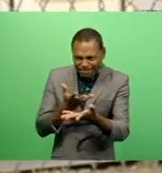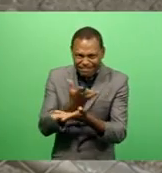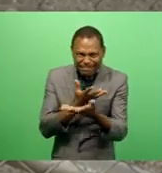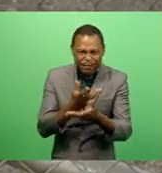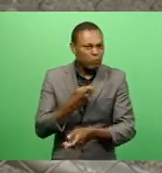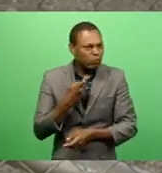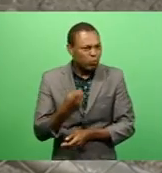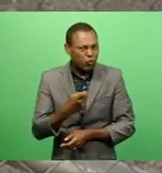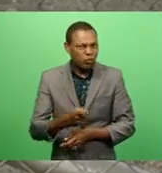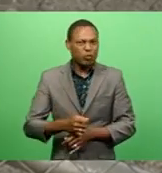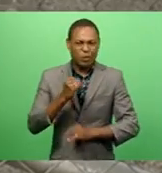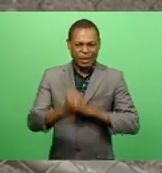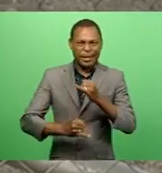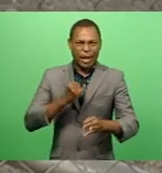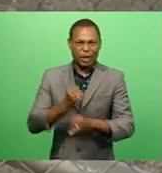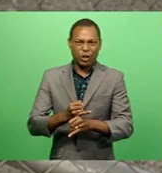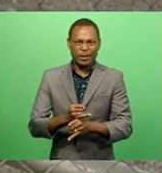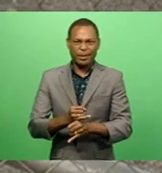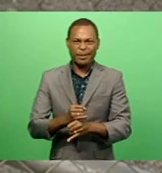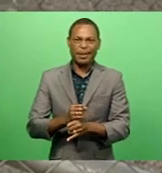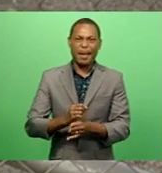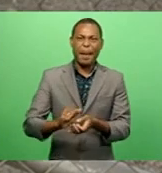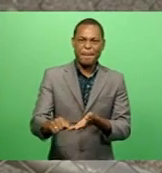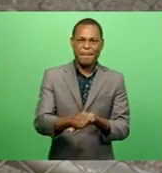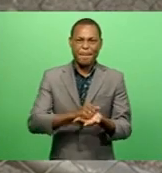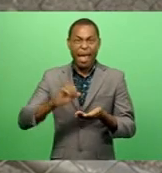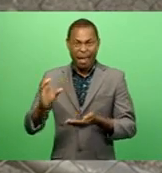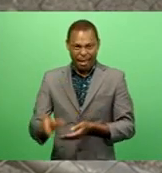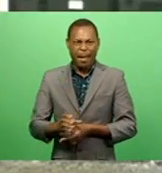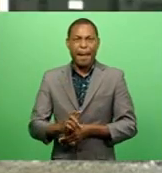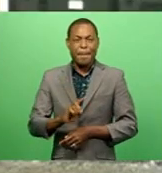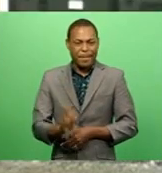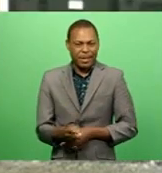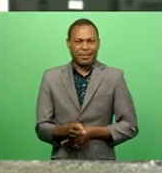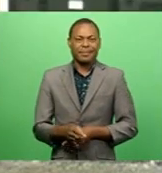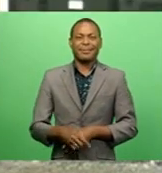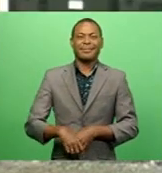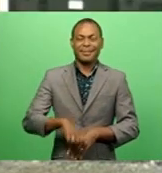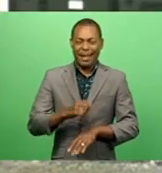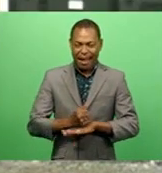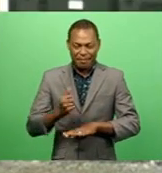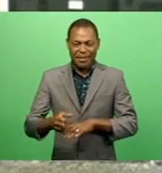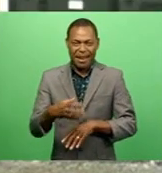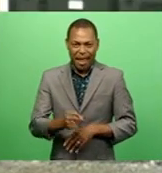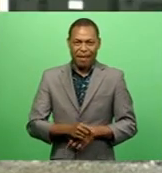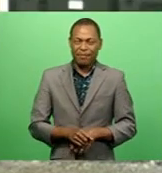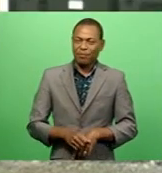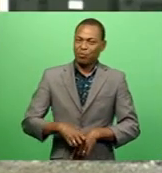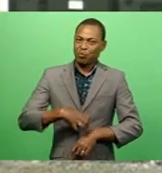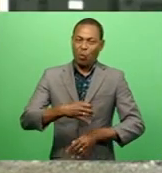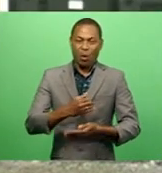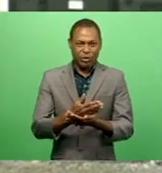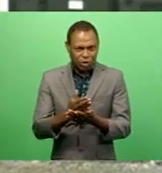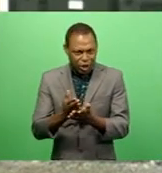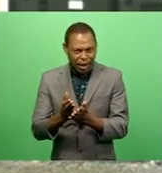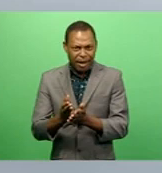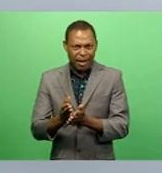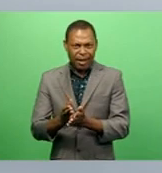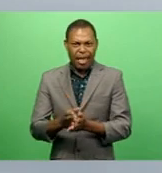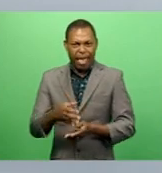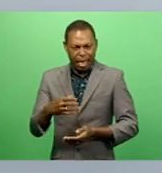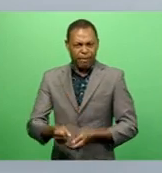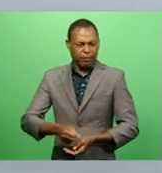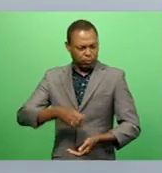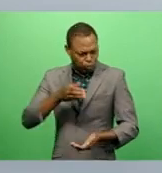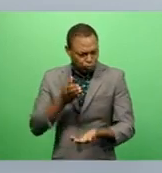with an international buyer, but the government will still own 51% of EFL. He says the investor has a proven track record in the energy